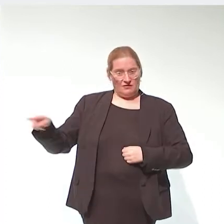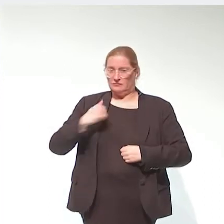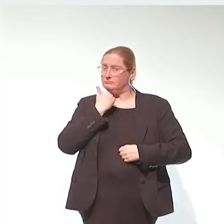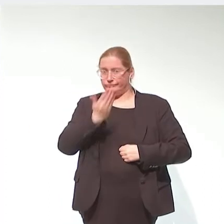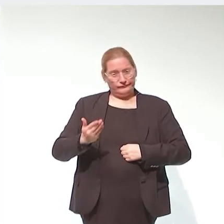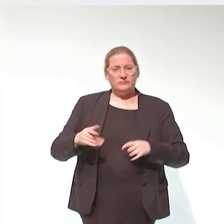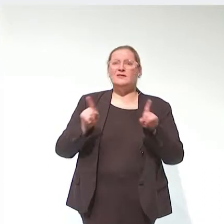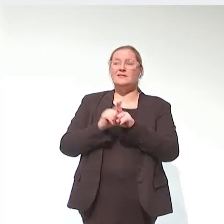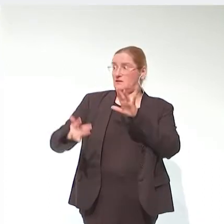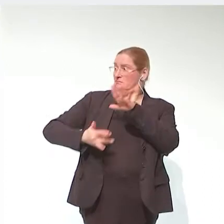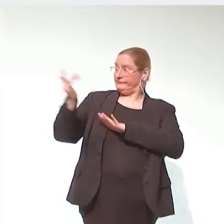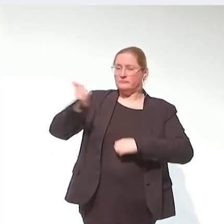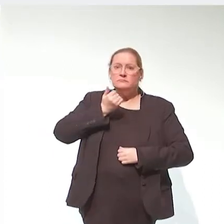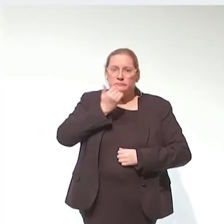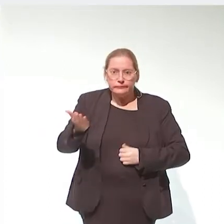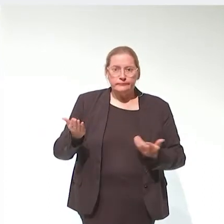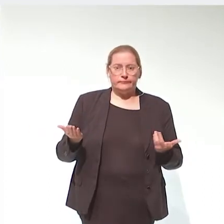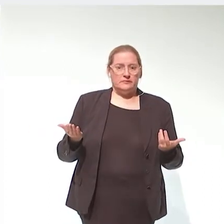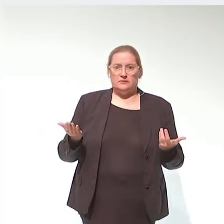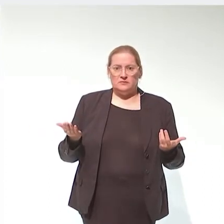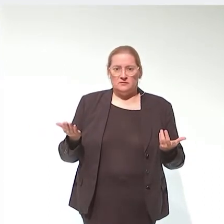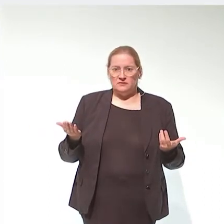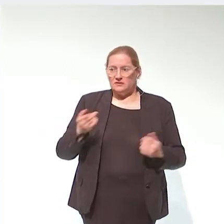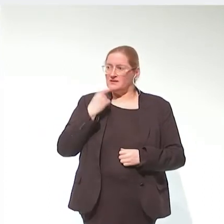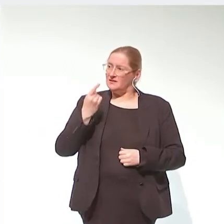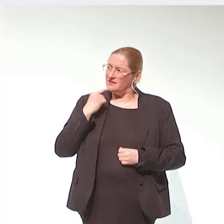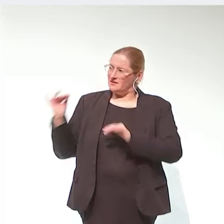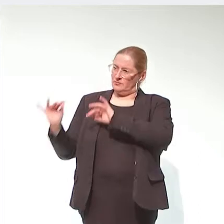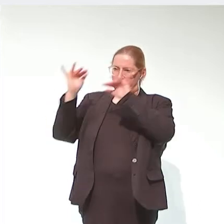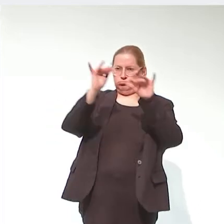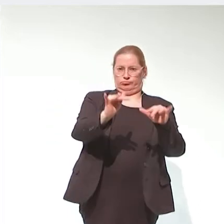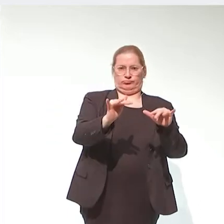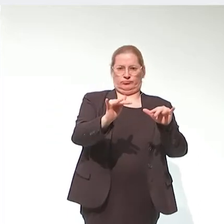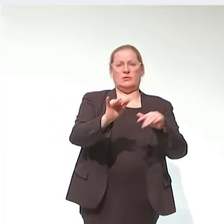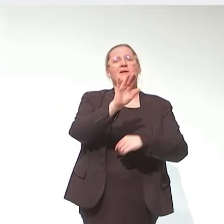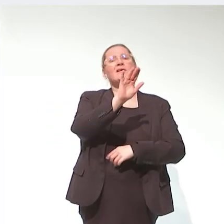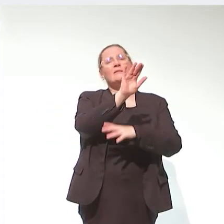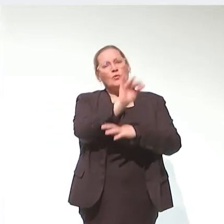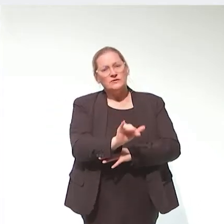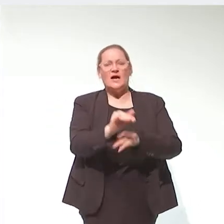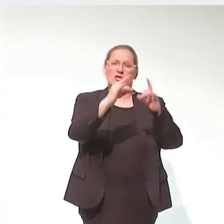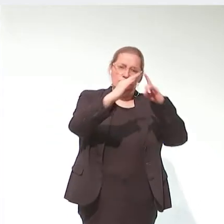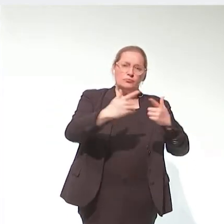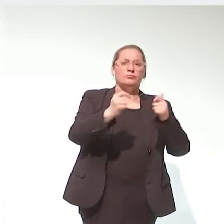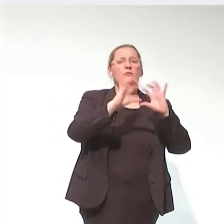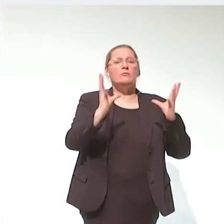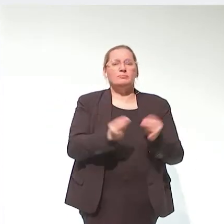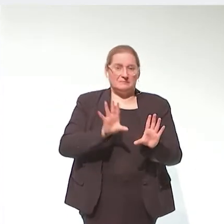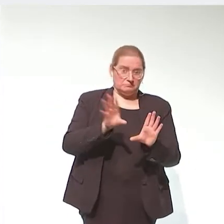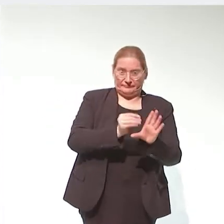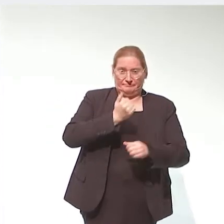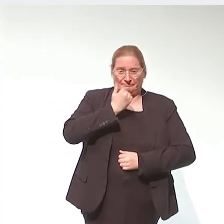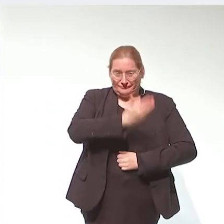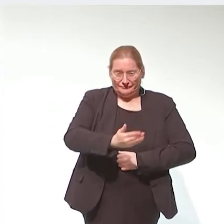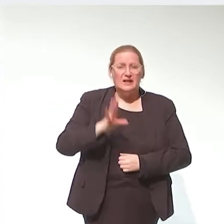And the climate crisis has made it even more urgent that we consider how we can create evacuation plans where we save